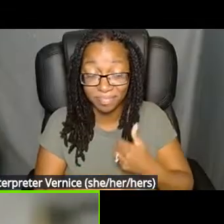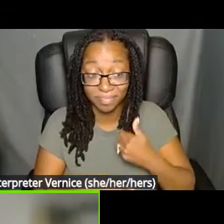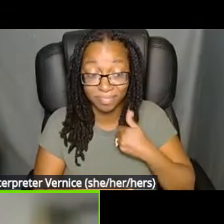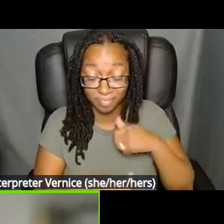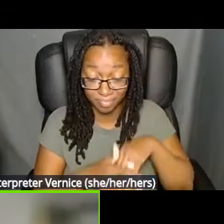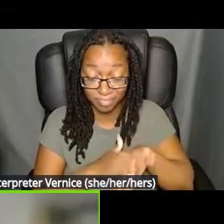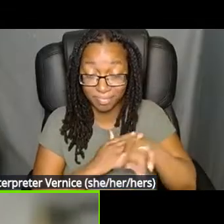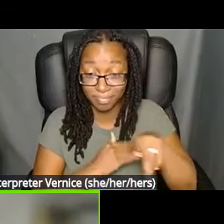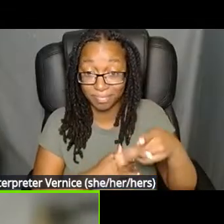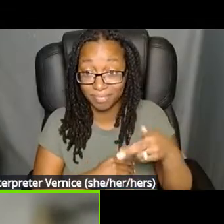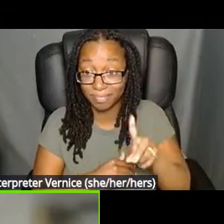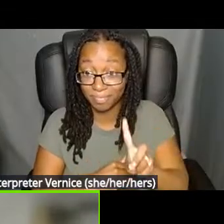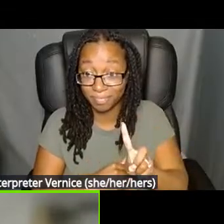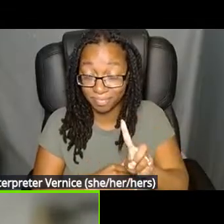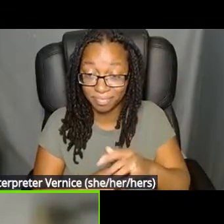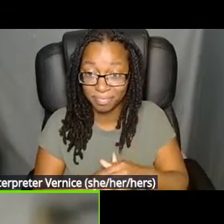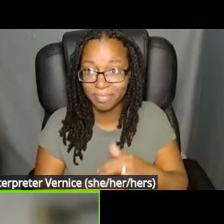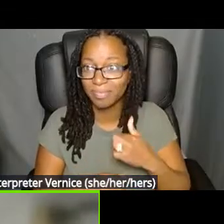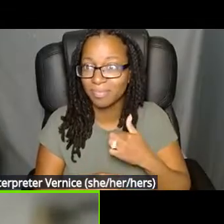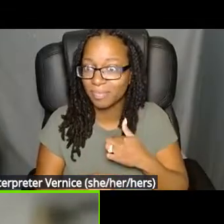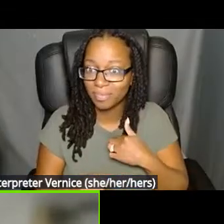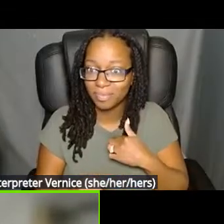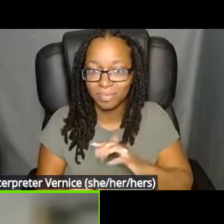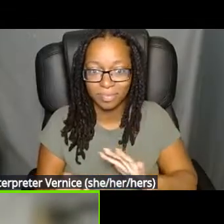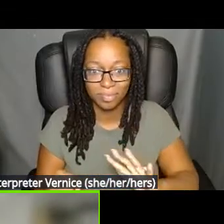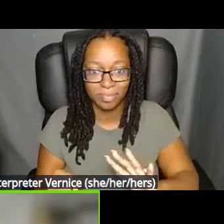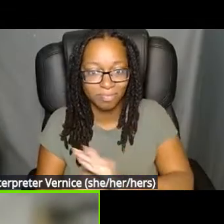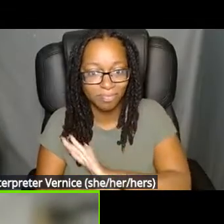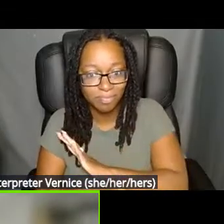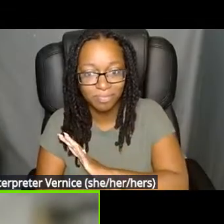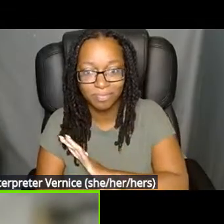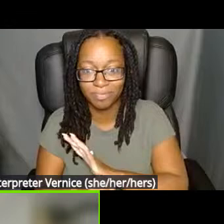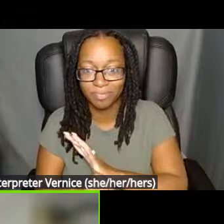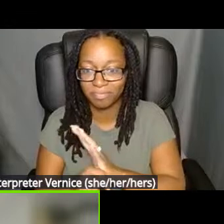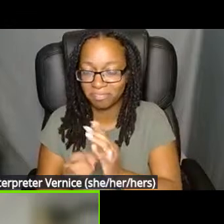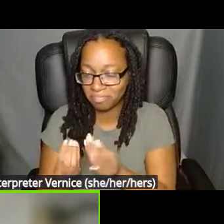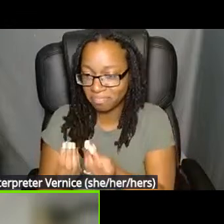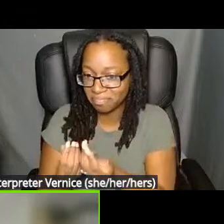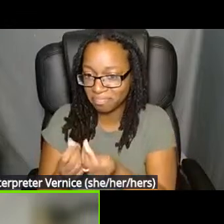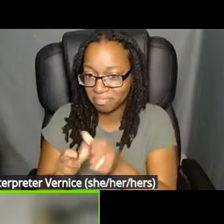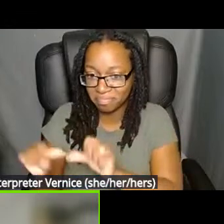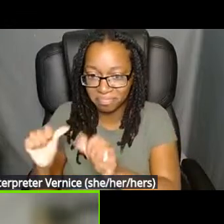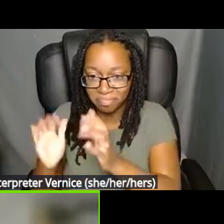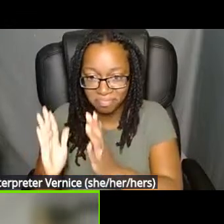I transitioned from being a pure like material scientist to neuromorphic computing and like doing working